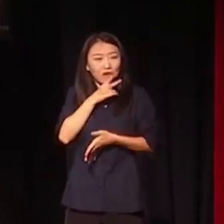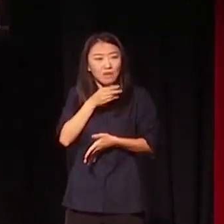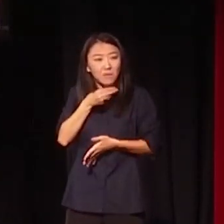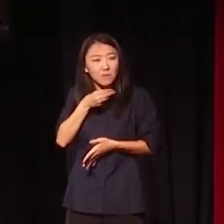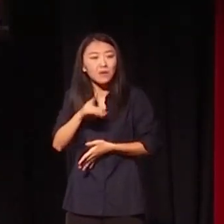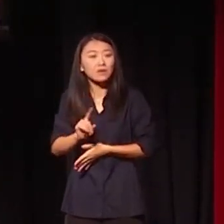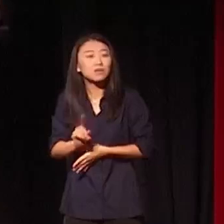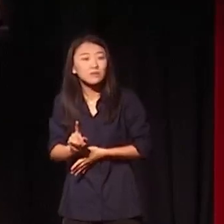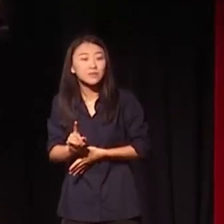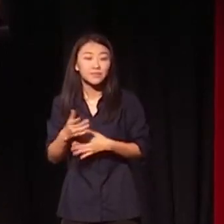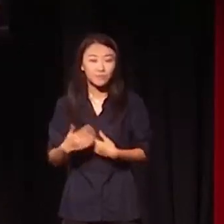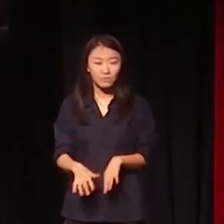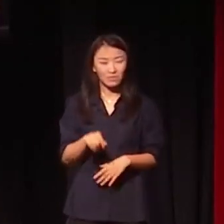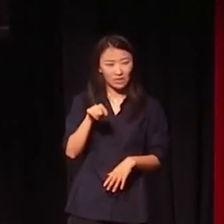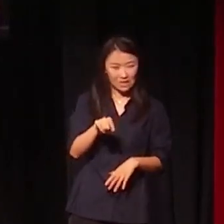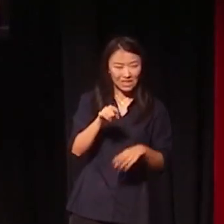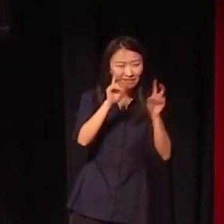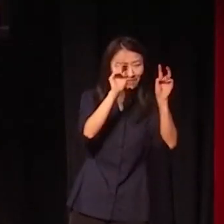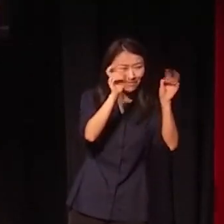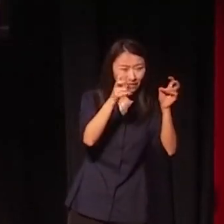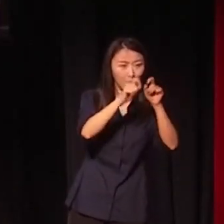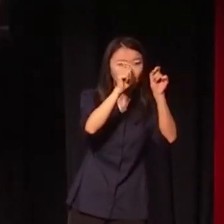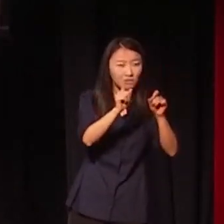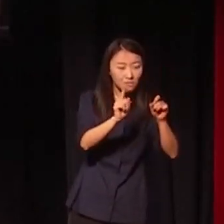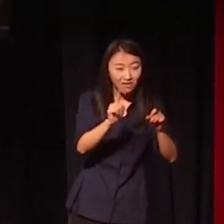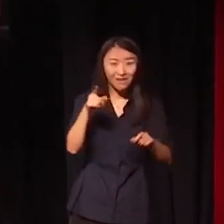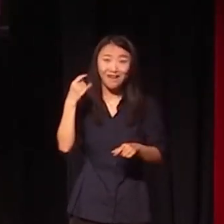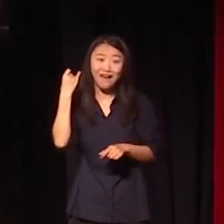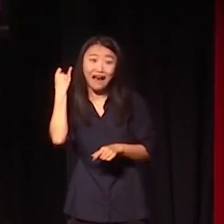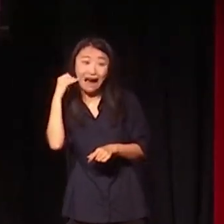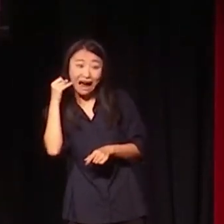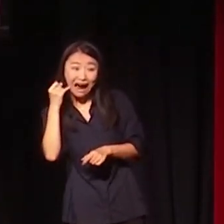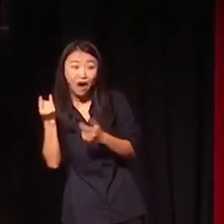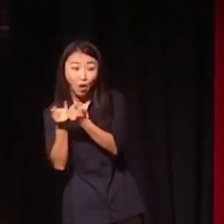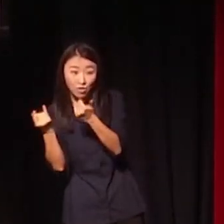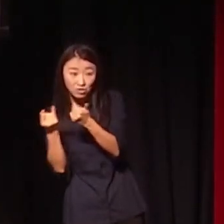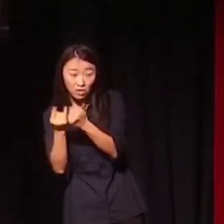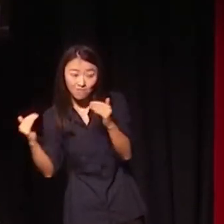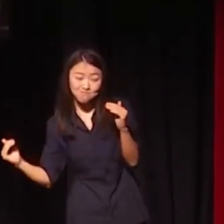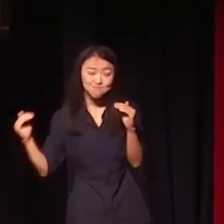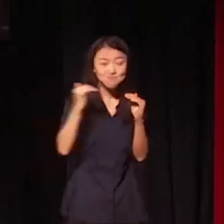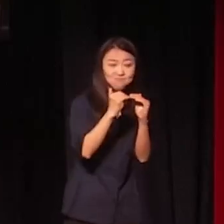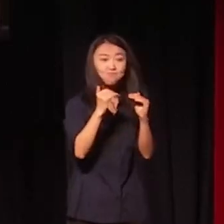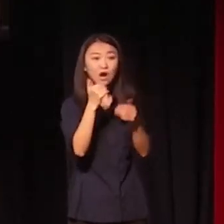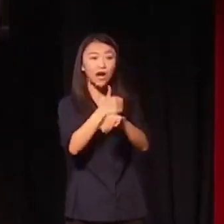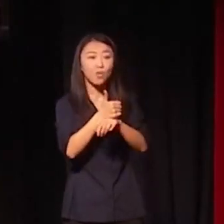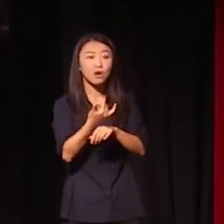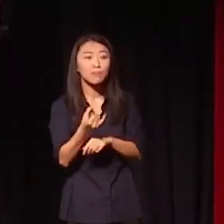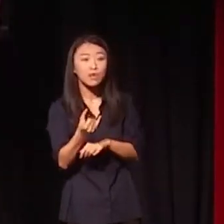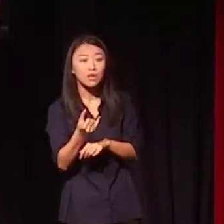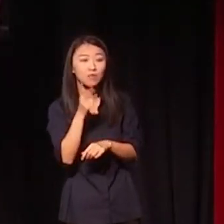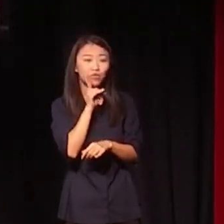really interested in is whether deaf children have equivalent opportunities to participate in the classroom. So if you actually look at educational